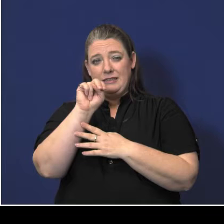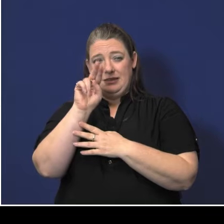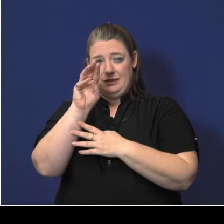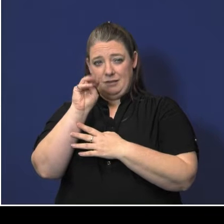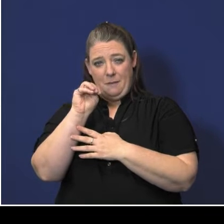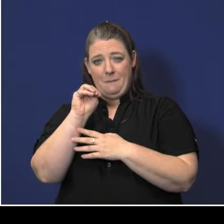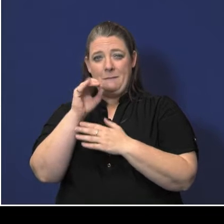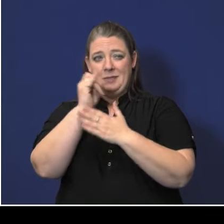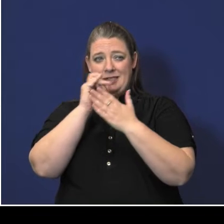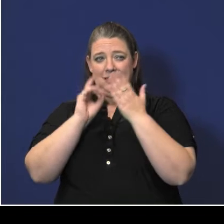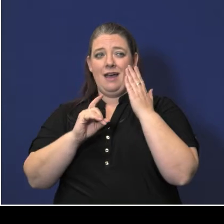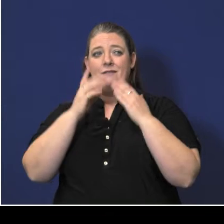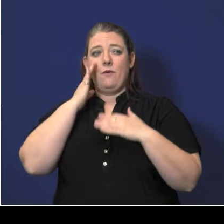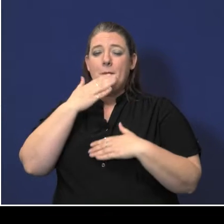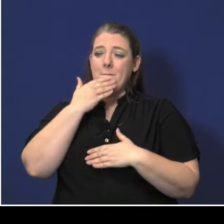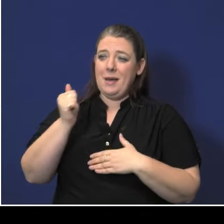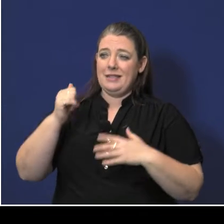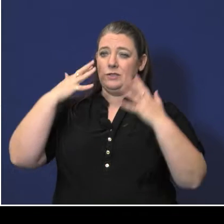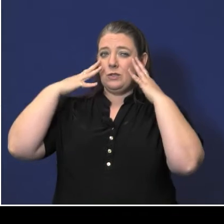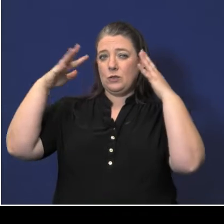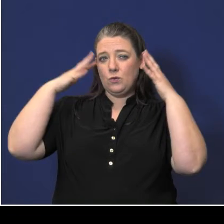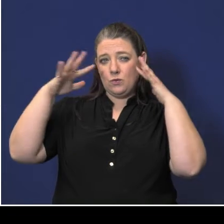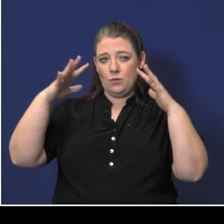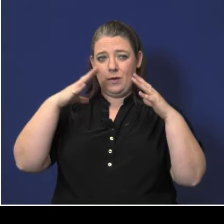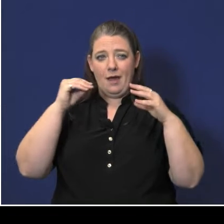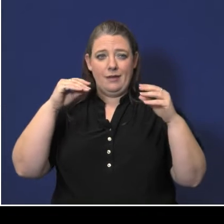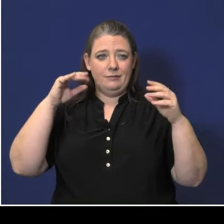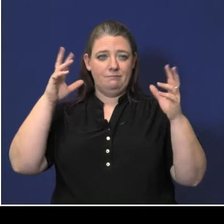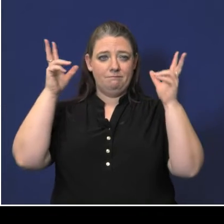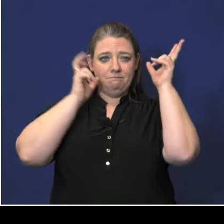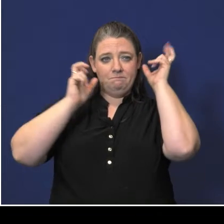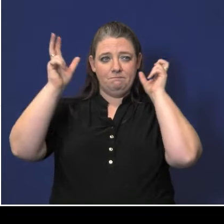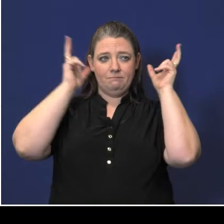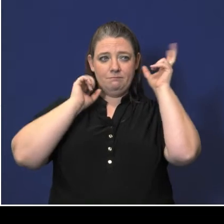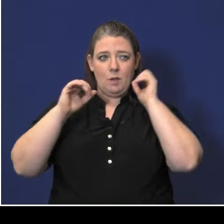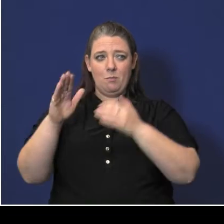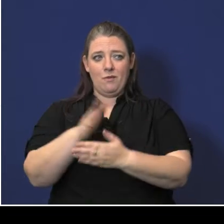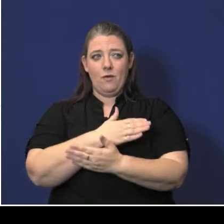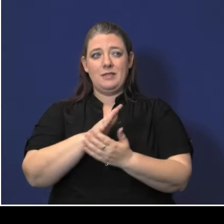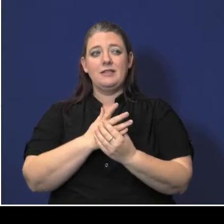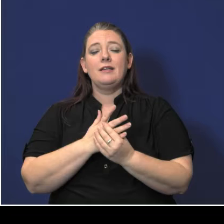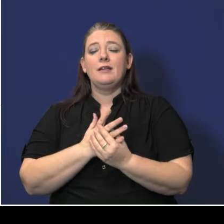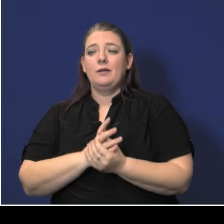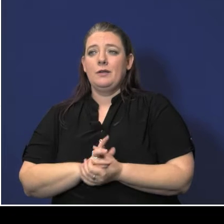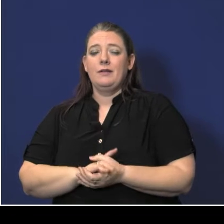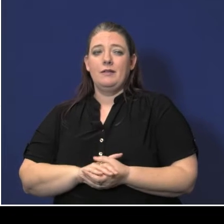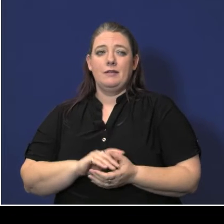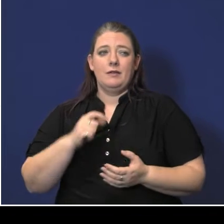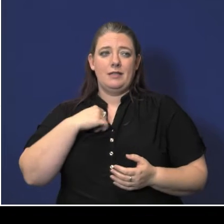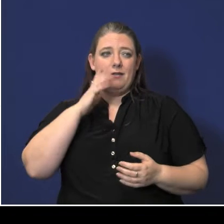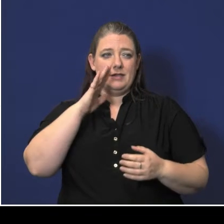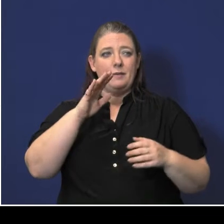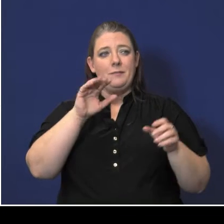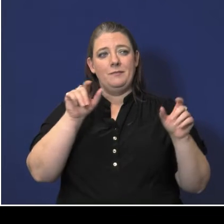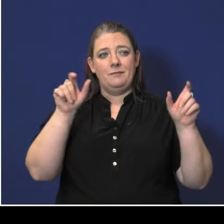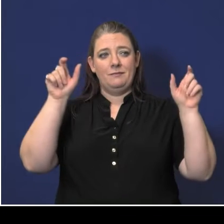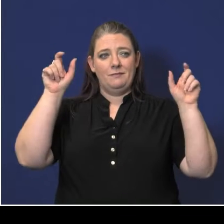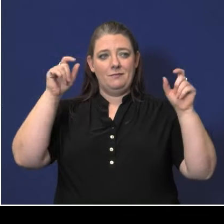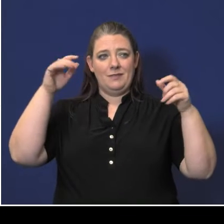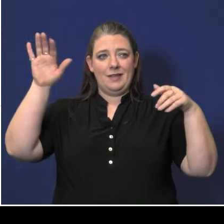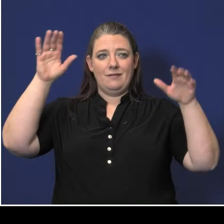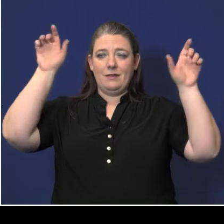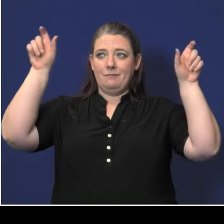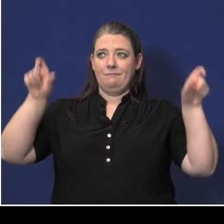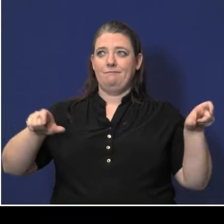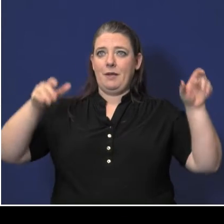best acoustic and for all performances. There's also going to be some banners that are coming in up and down as well, again, to kind of mitigate the